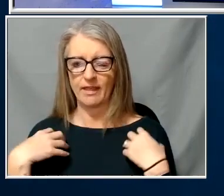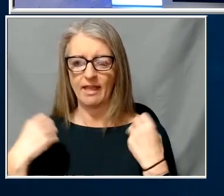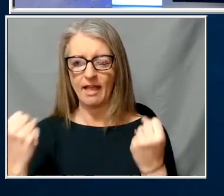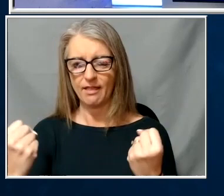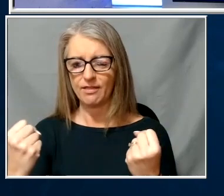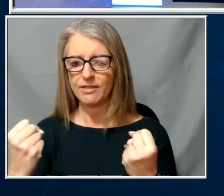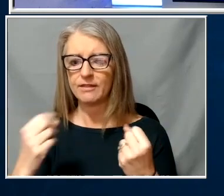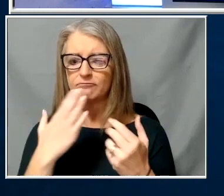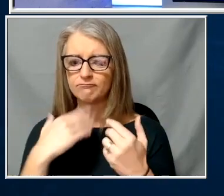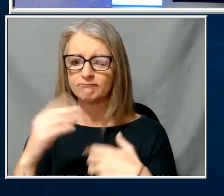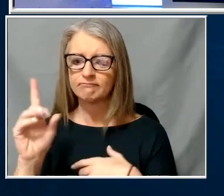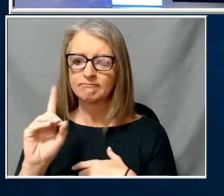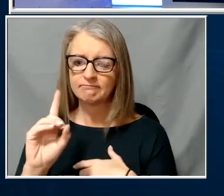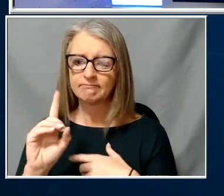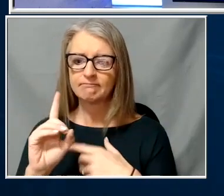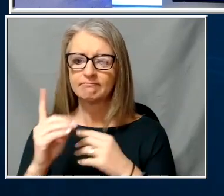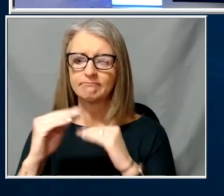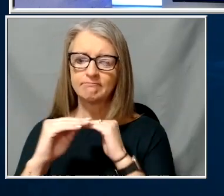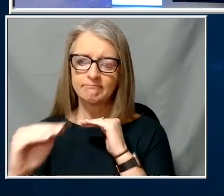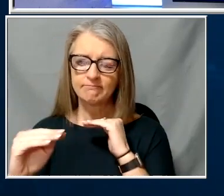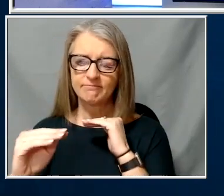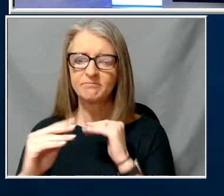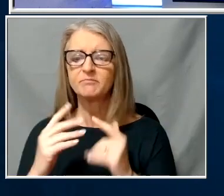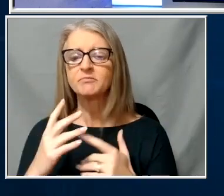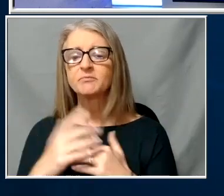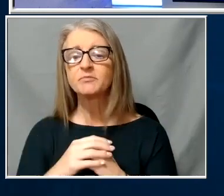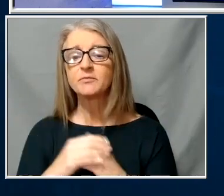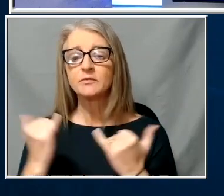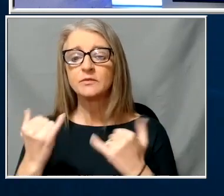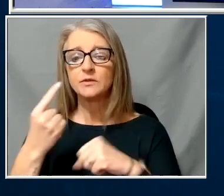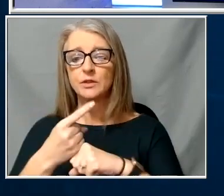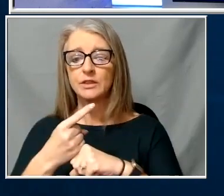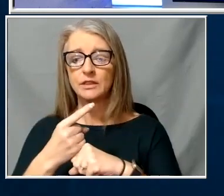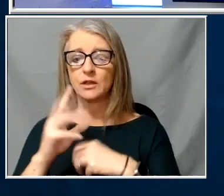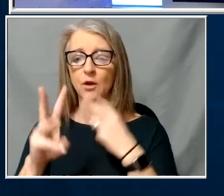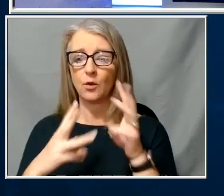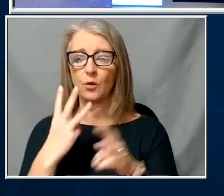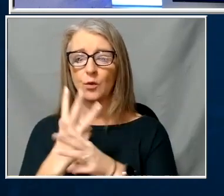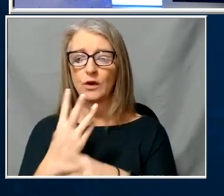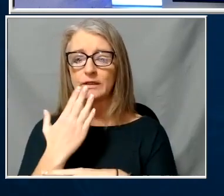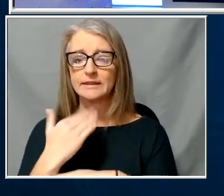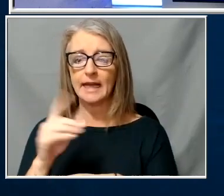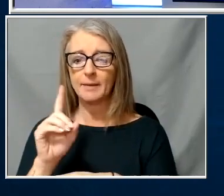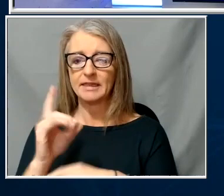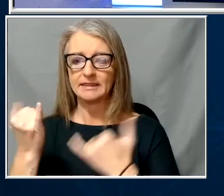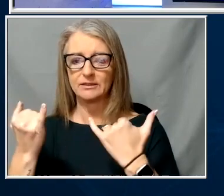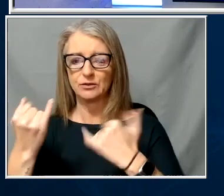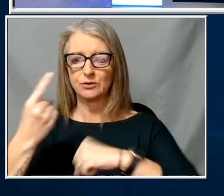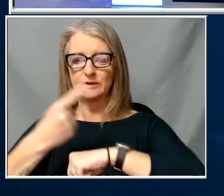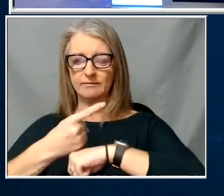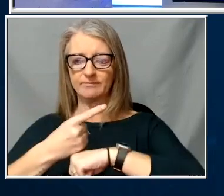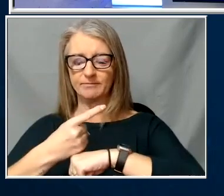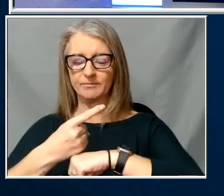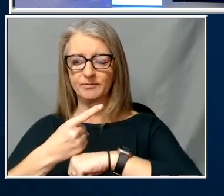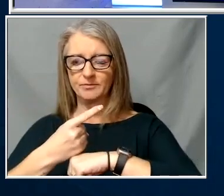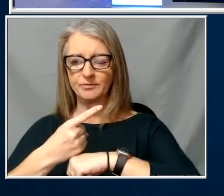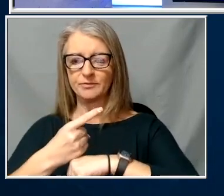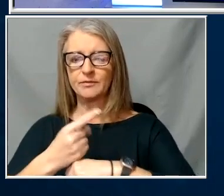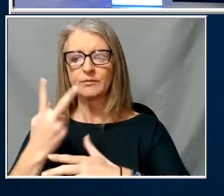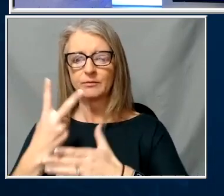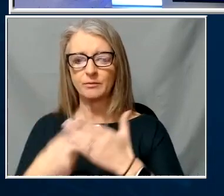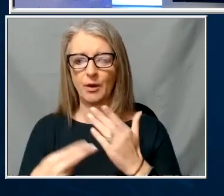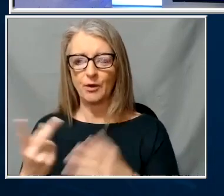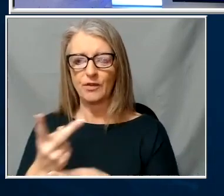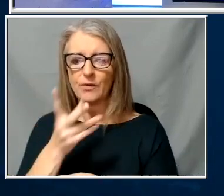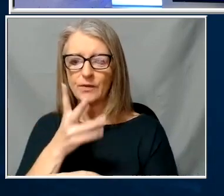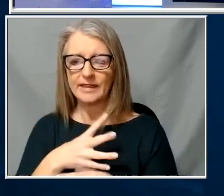her diabetes in check. Today also happens to be World Diabetes Day, so we are glad both of you ladies are here with us to help